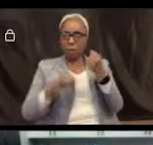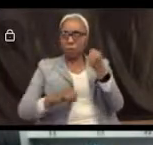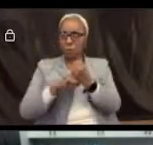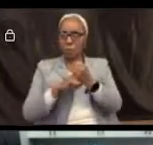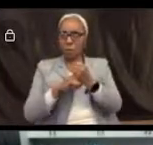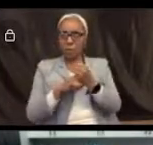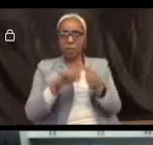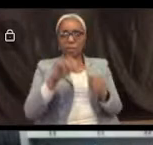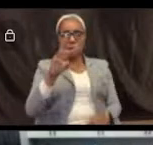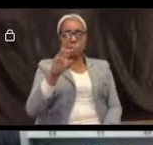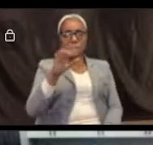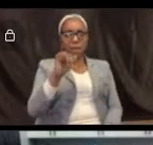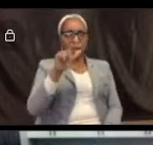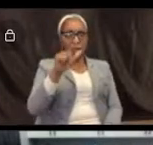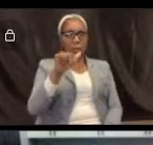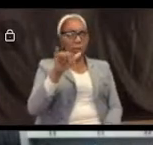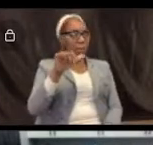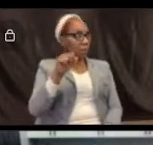Willis?